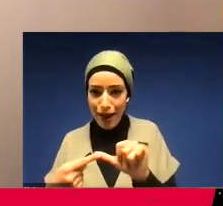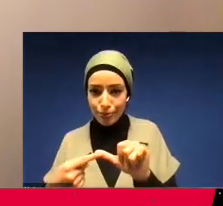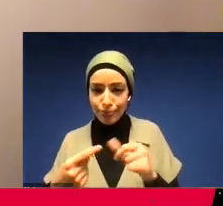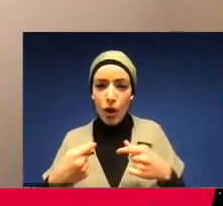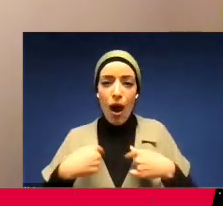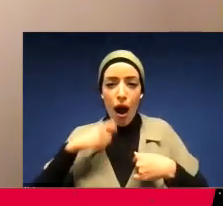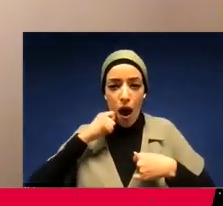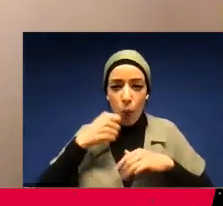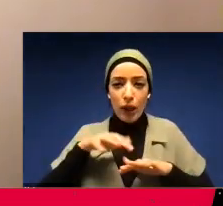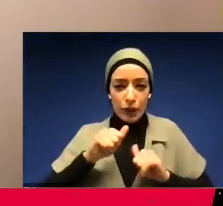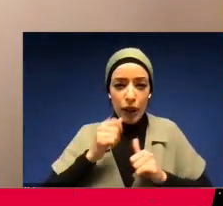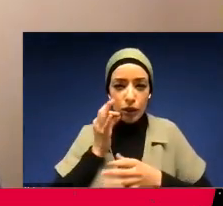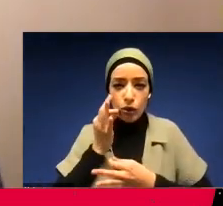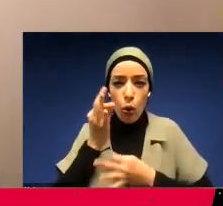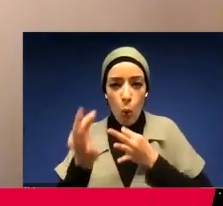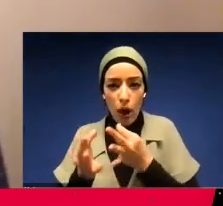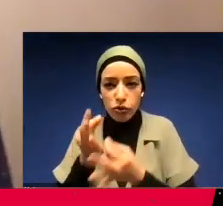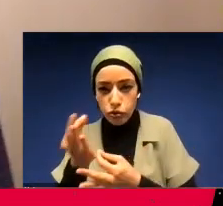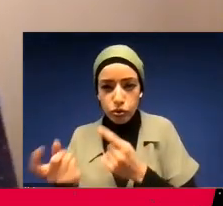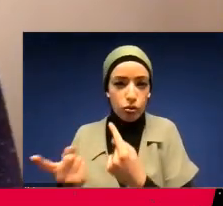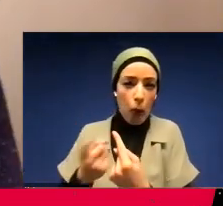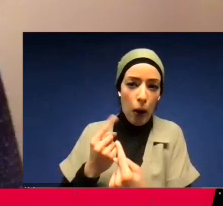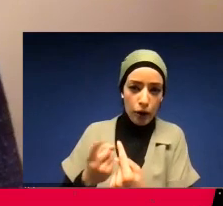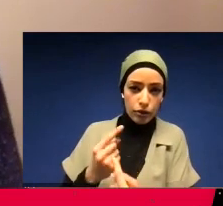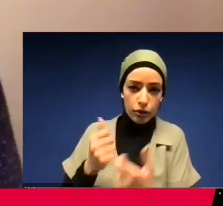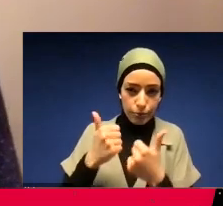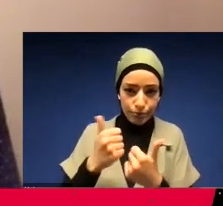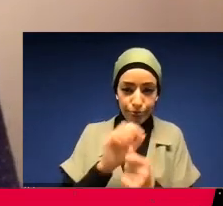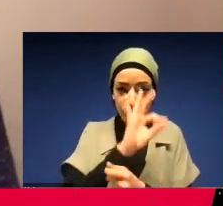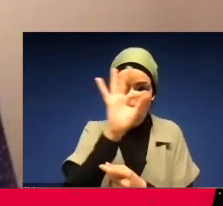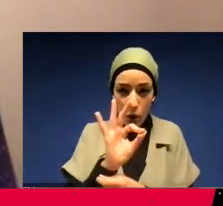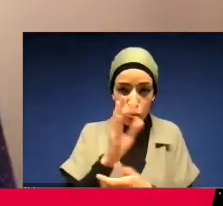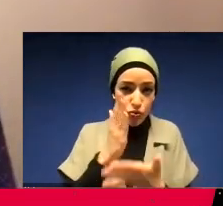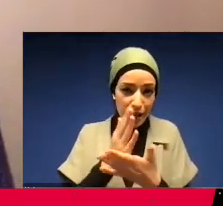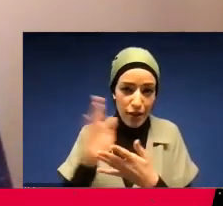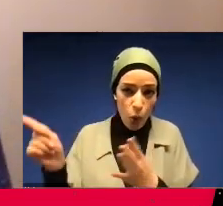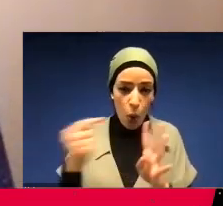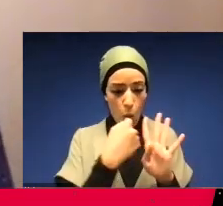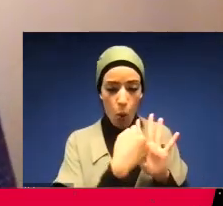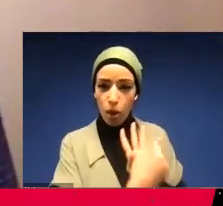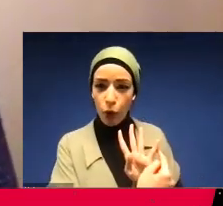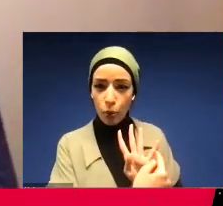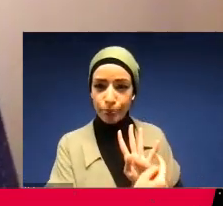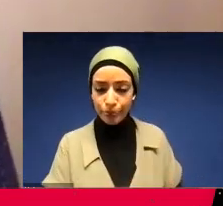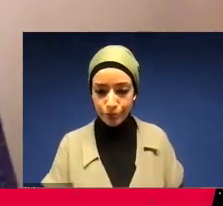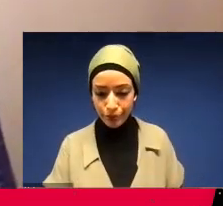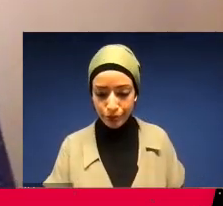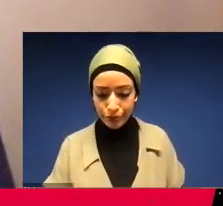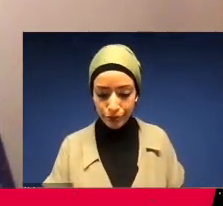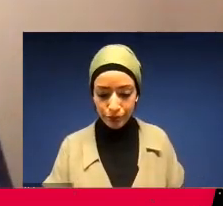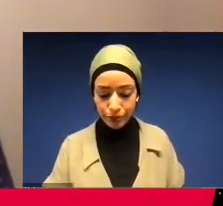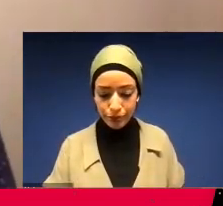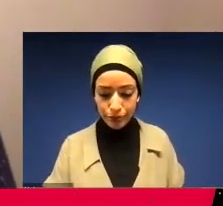of Q&A session. I've got a question that is basically for all of the panelists here today. And I guess